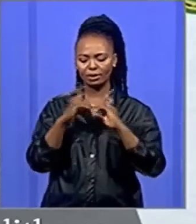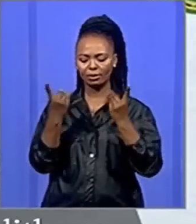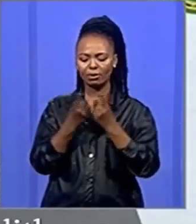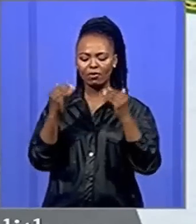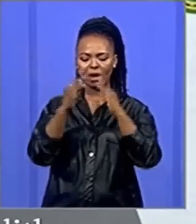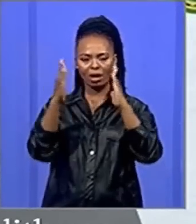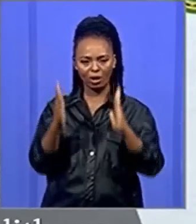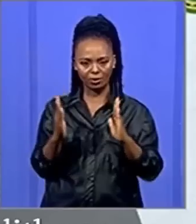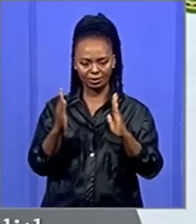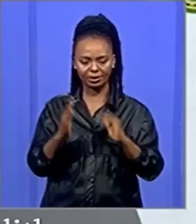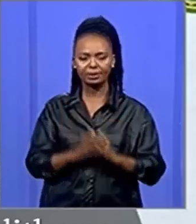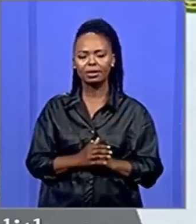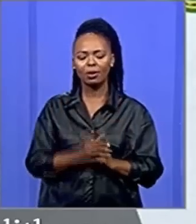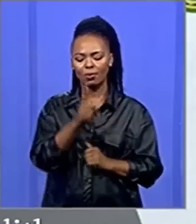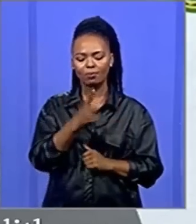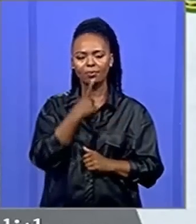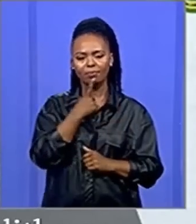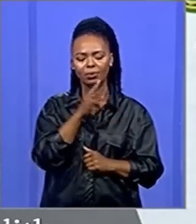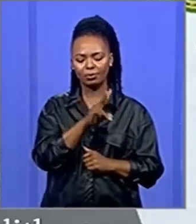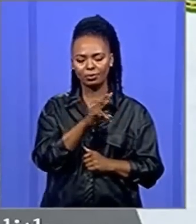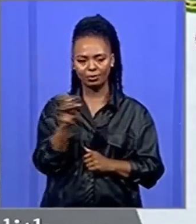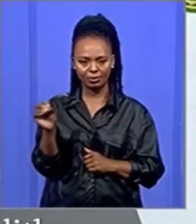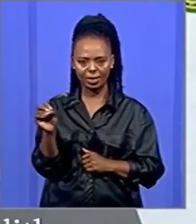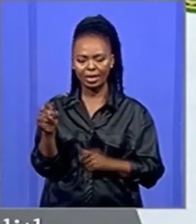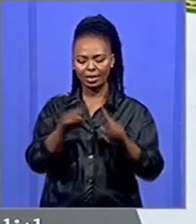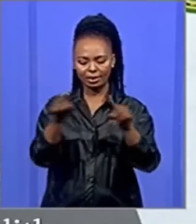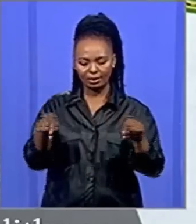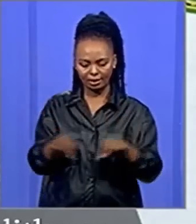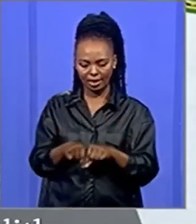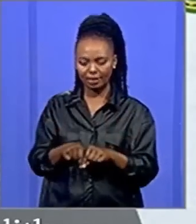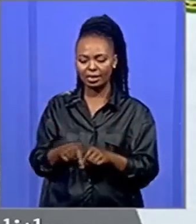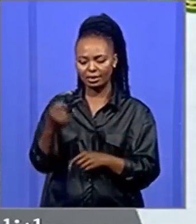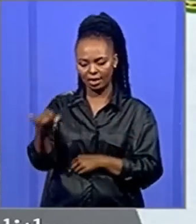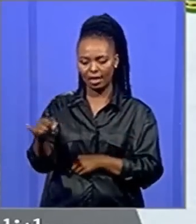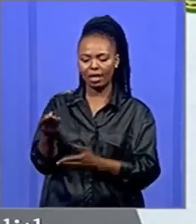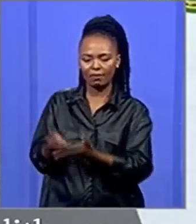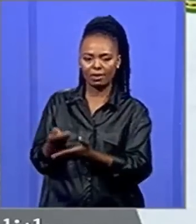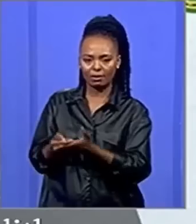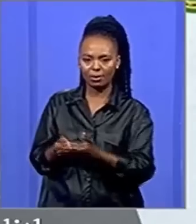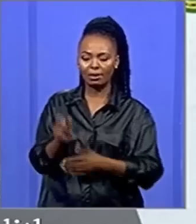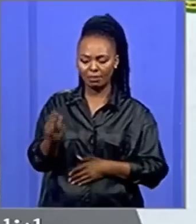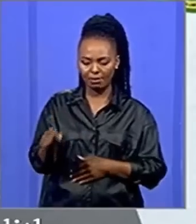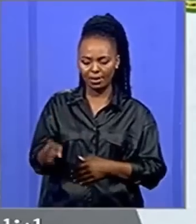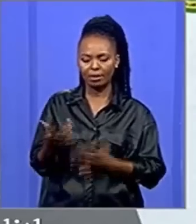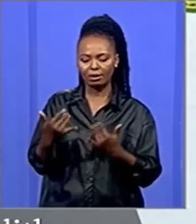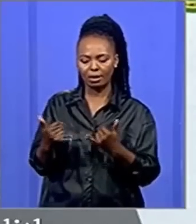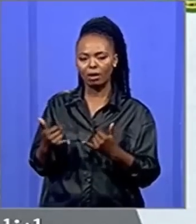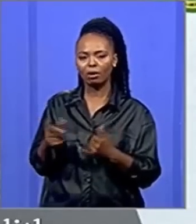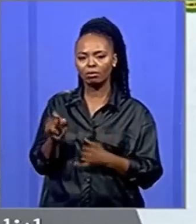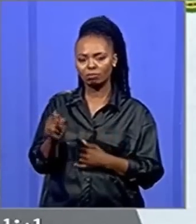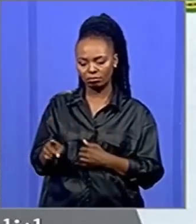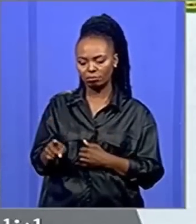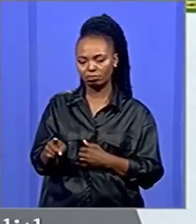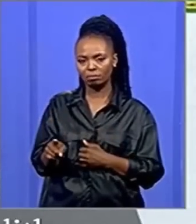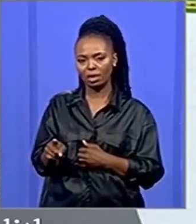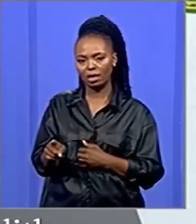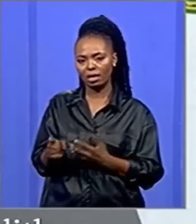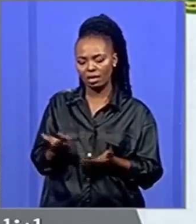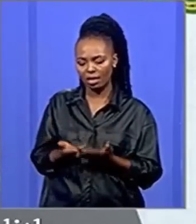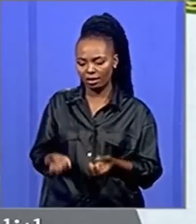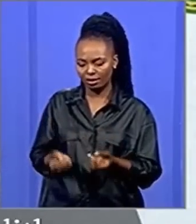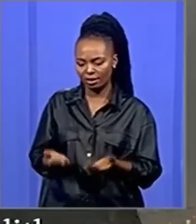Service. There's 1,200 sites available, and that's exactly where we want to take them so that they can have